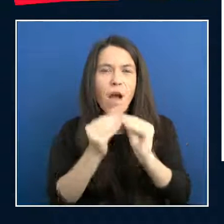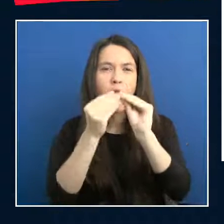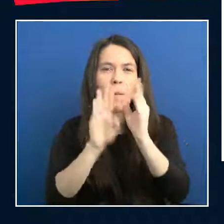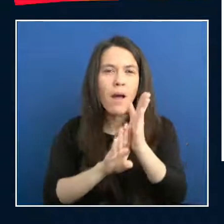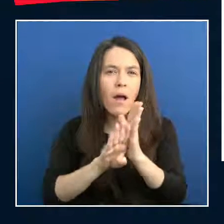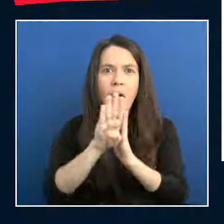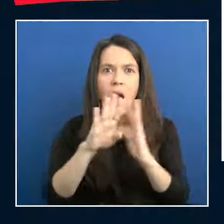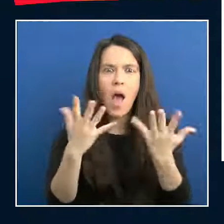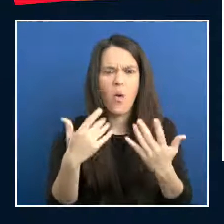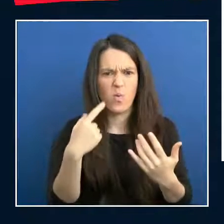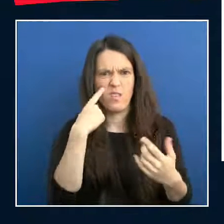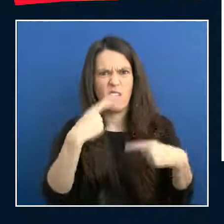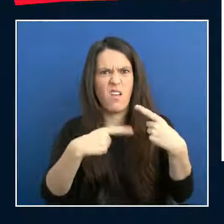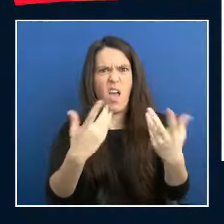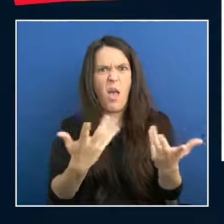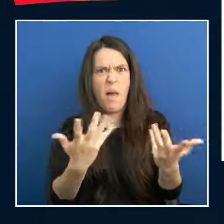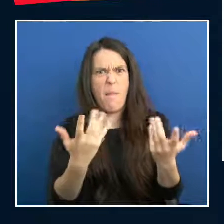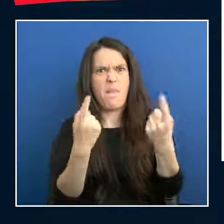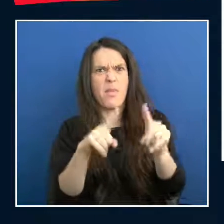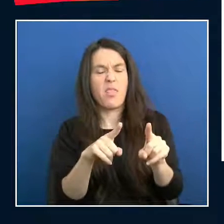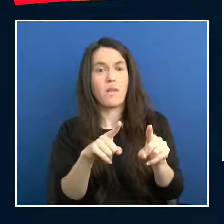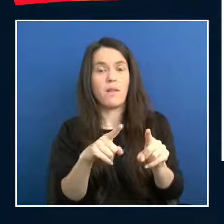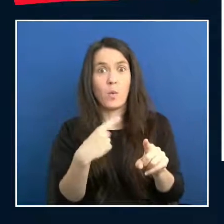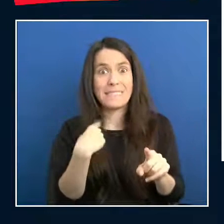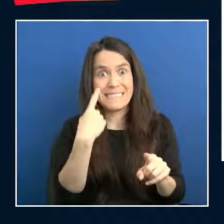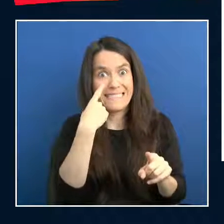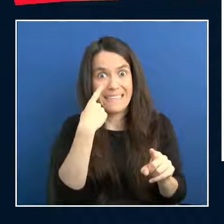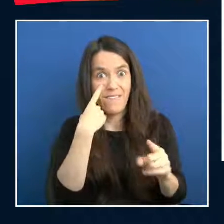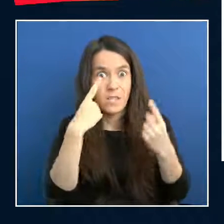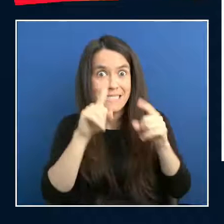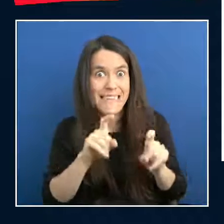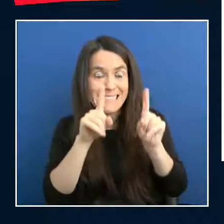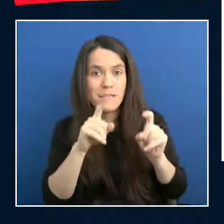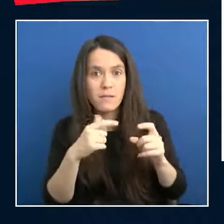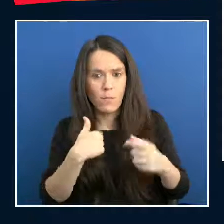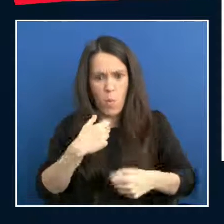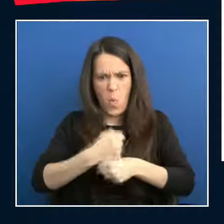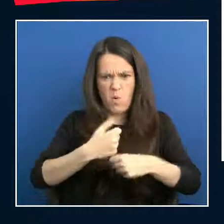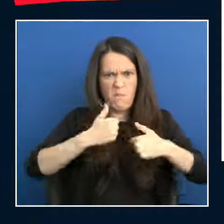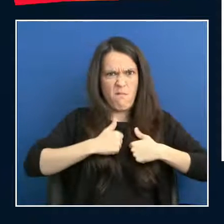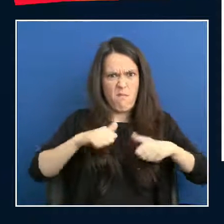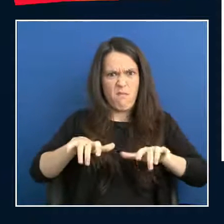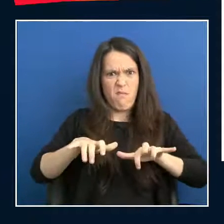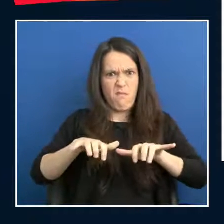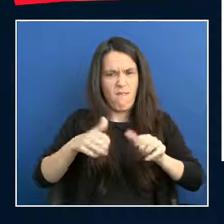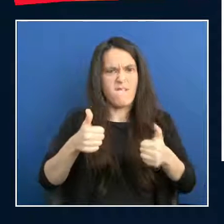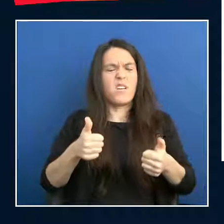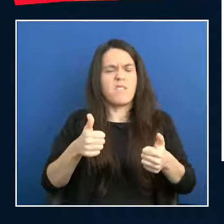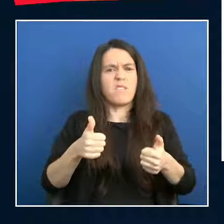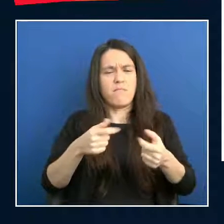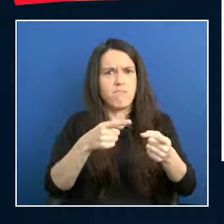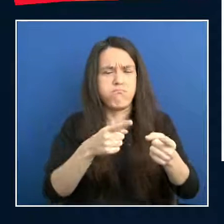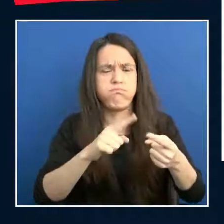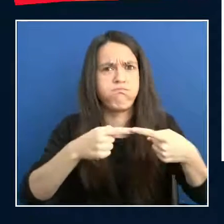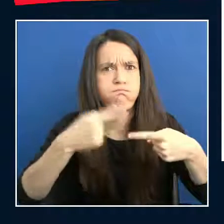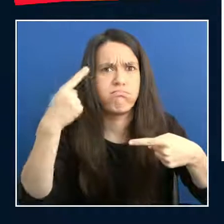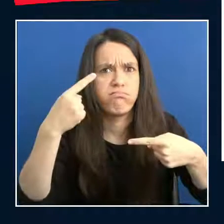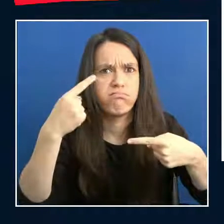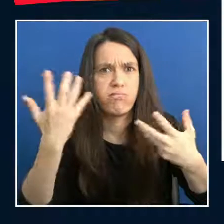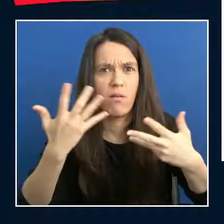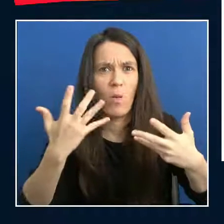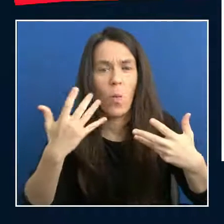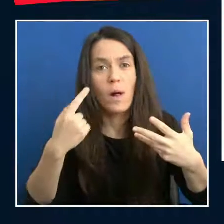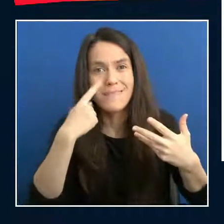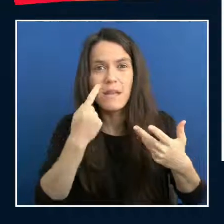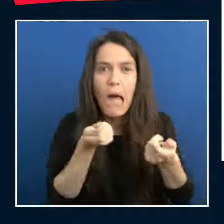on here? It's not working any longer. And we're yeah, we tested it. It works on my machine. So hands up for everyone who told that already to the